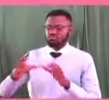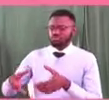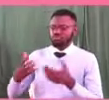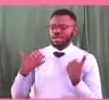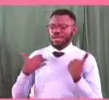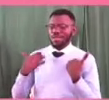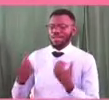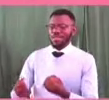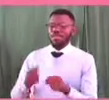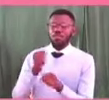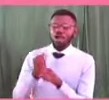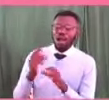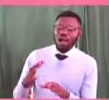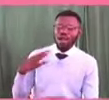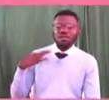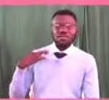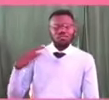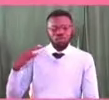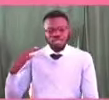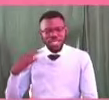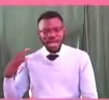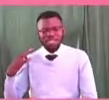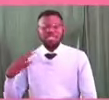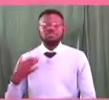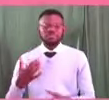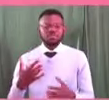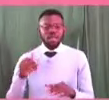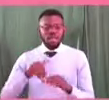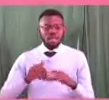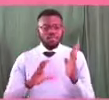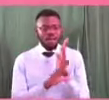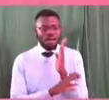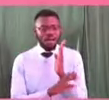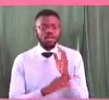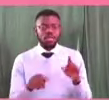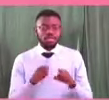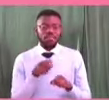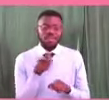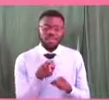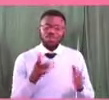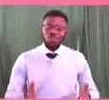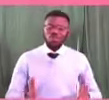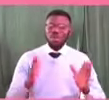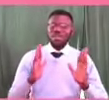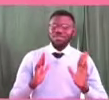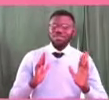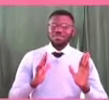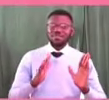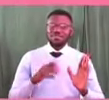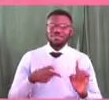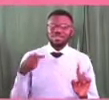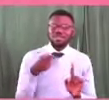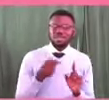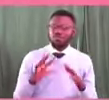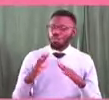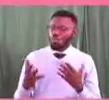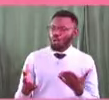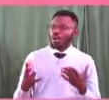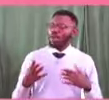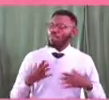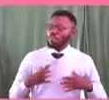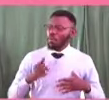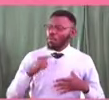or volunteers across the country, again as a means to bring the people at the